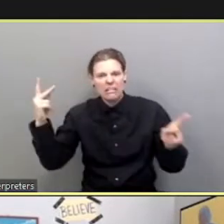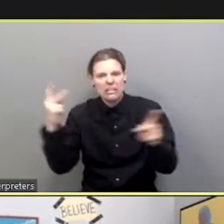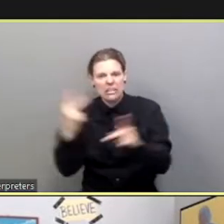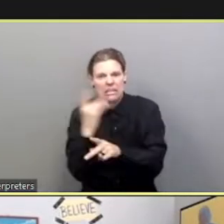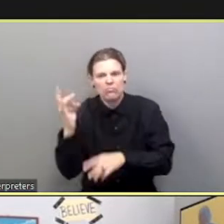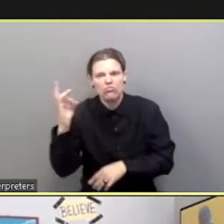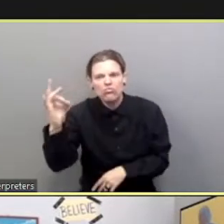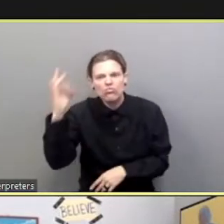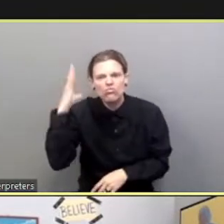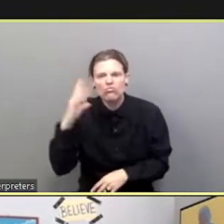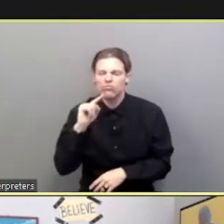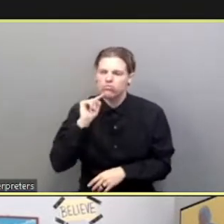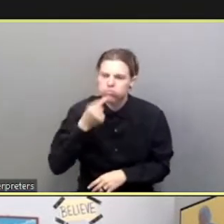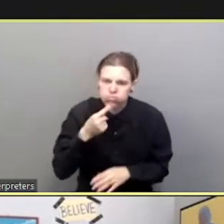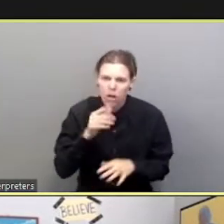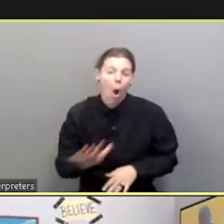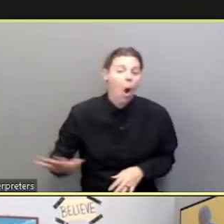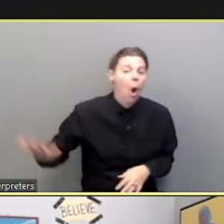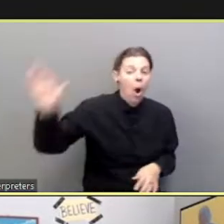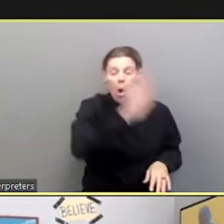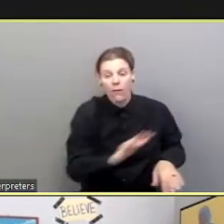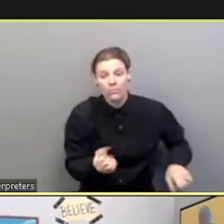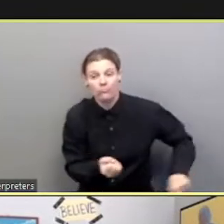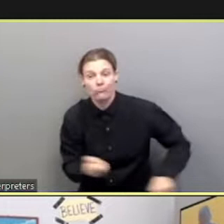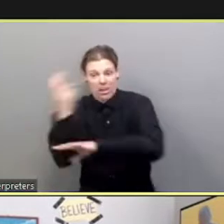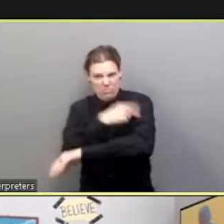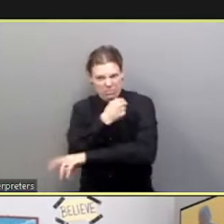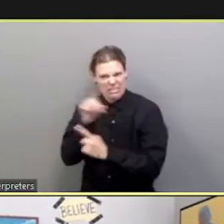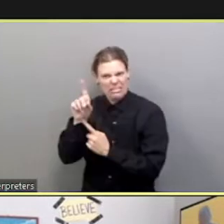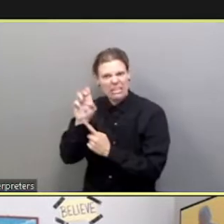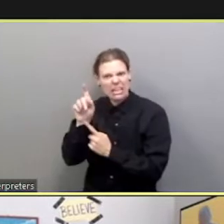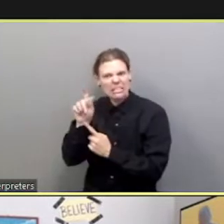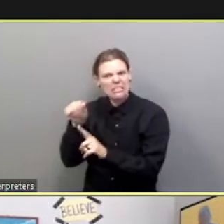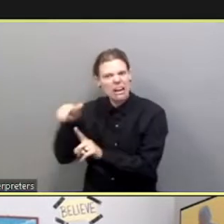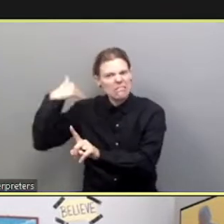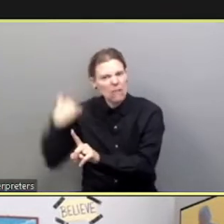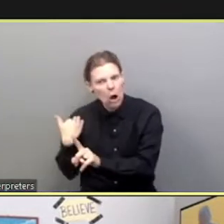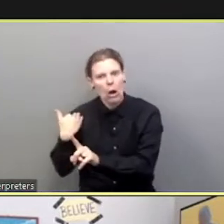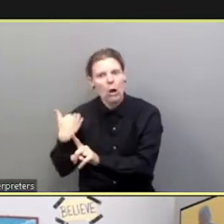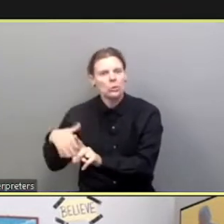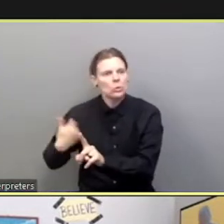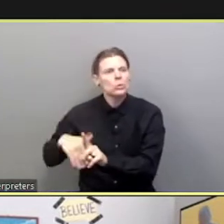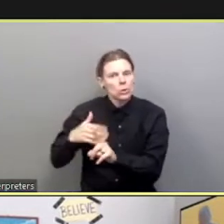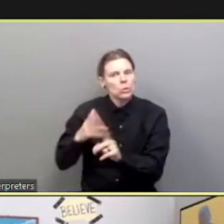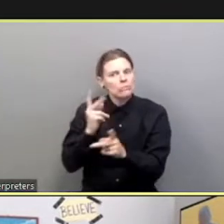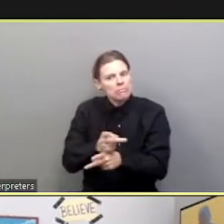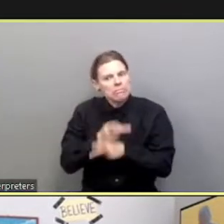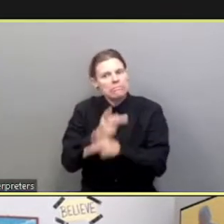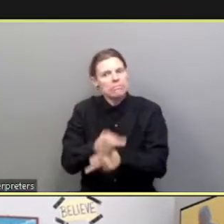or long-term complications. And yes, there are David's reminded me, there are